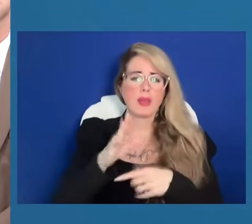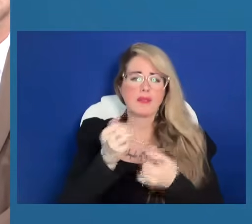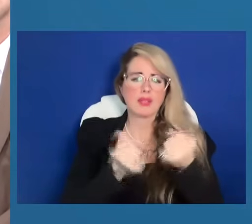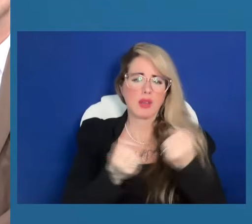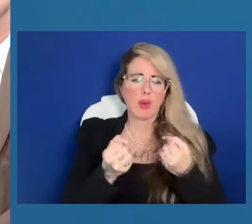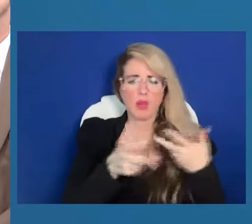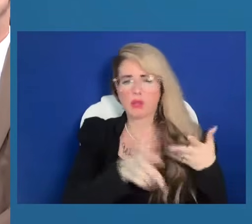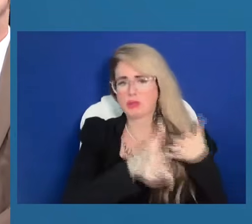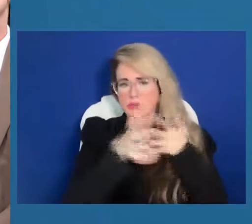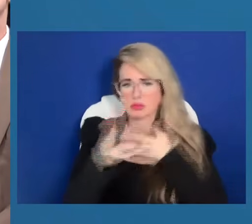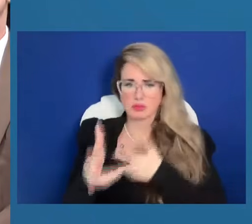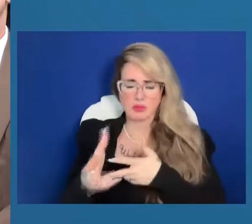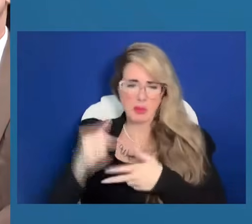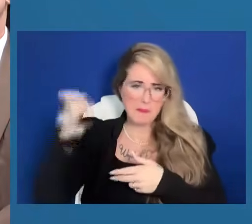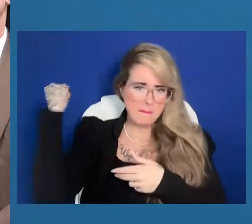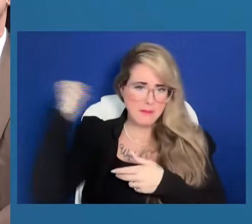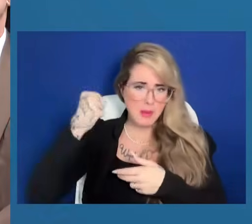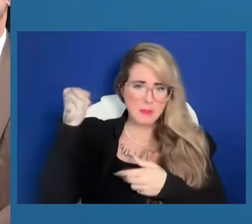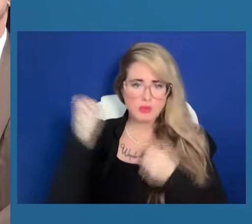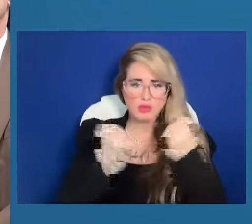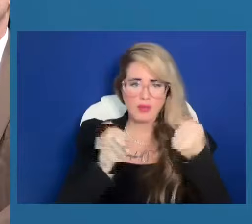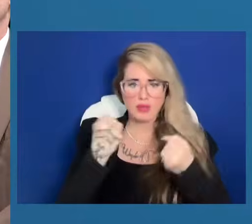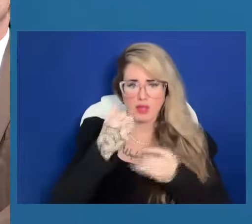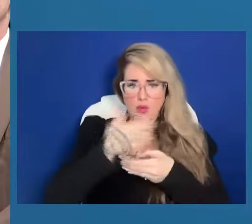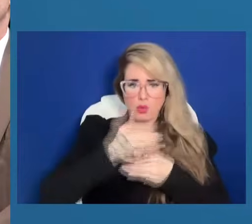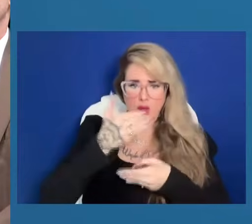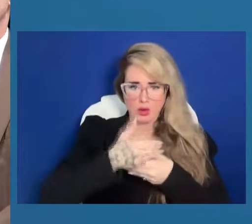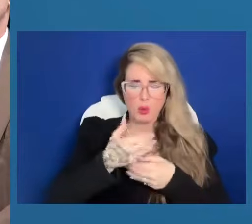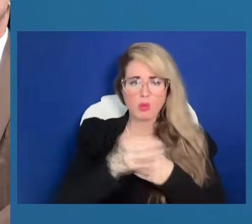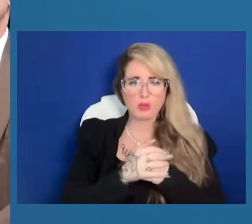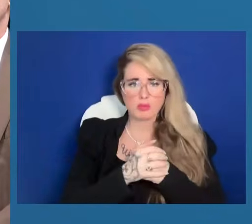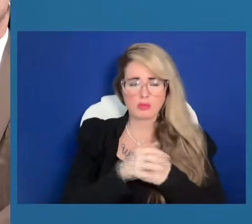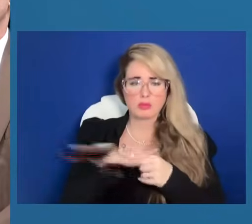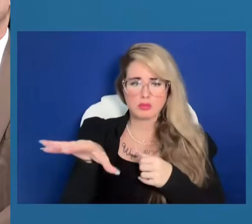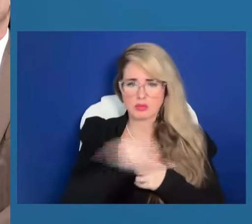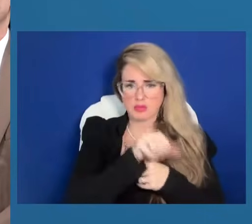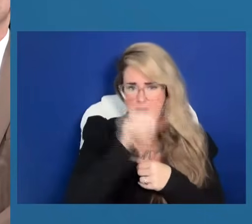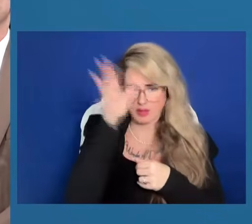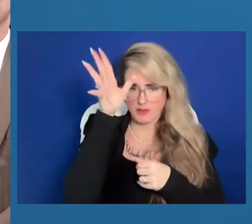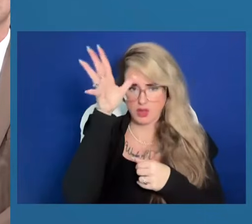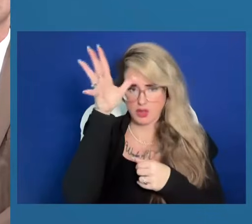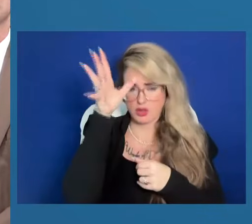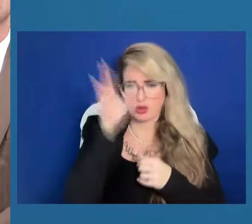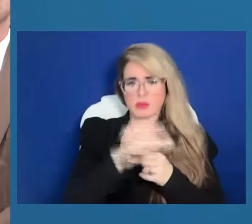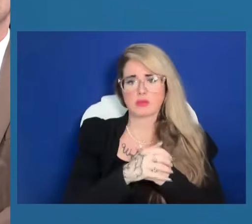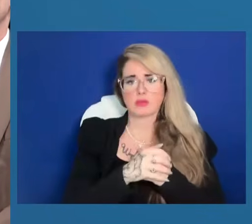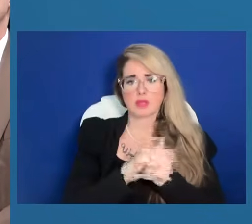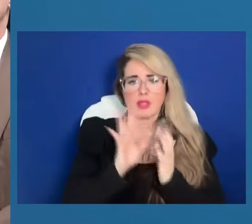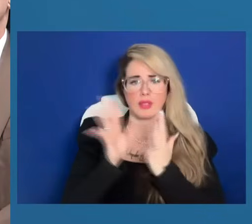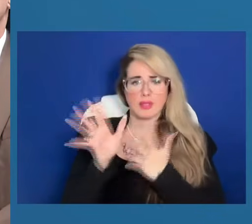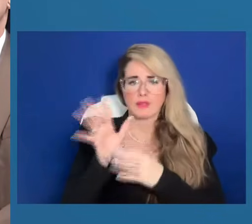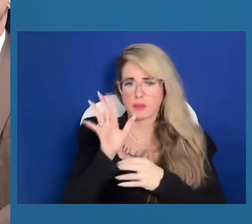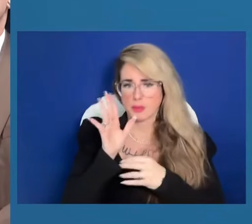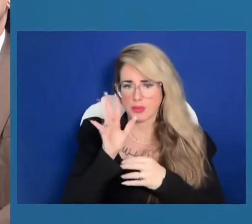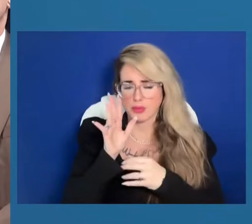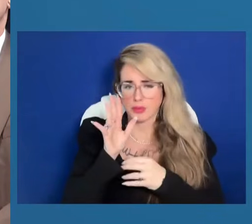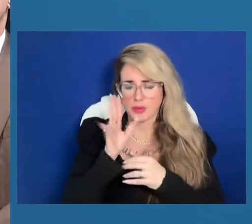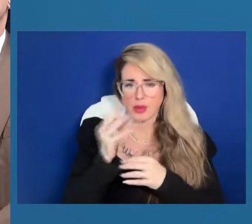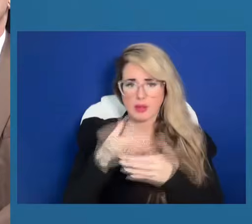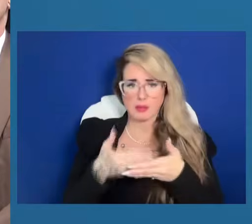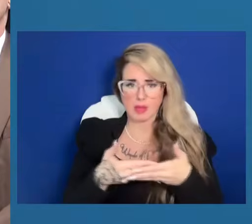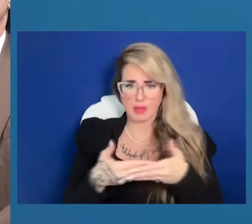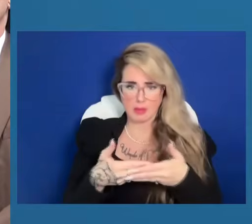smashed the driver's side window to extract the father and left the mother and the